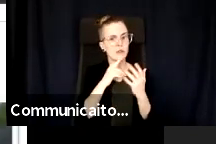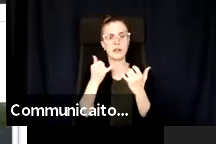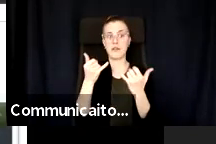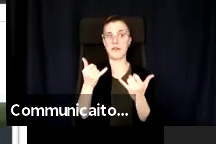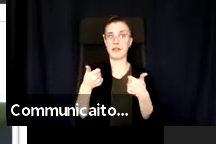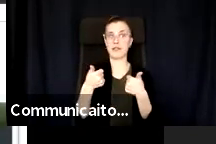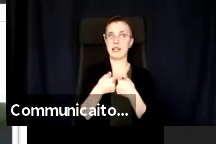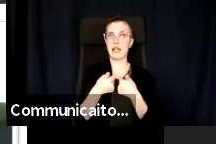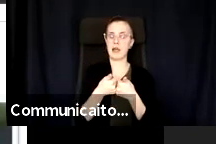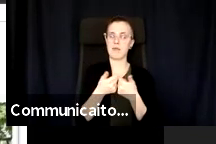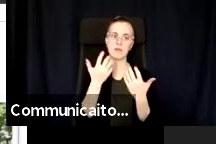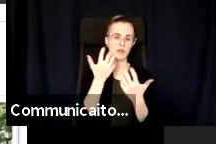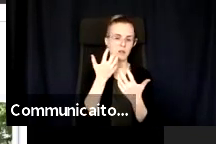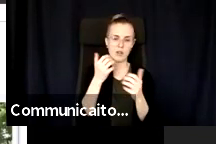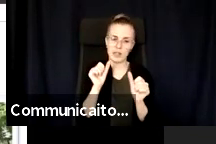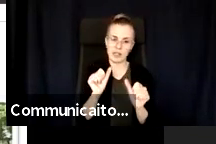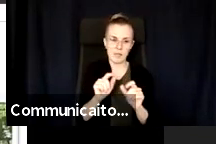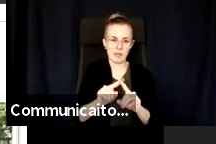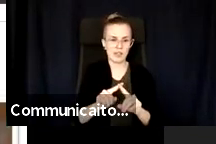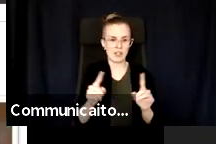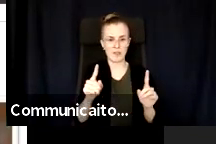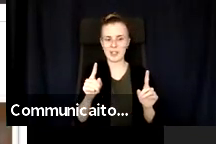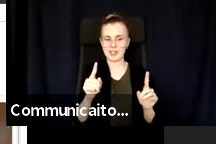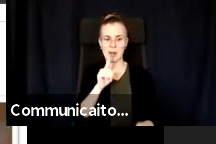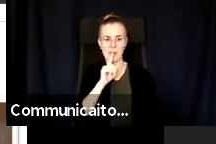make. Oh, I'm so proud of him.